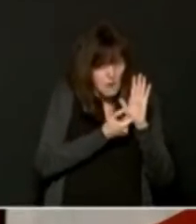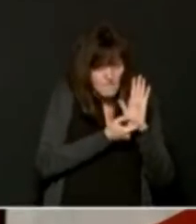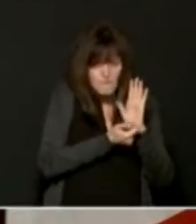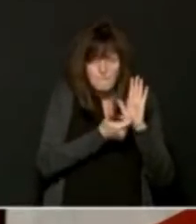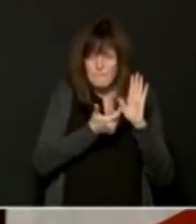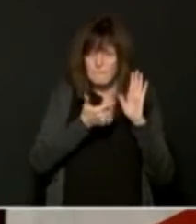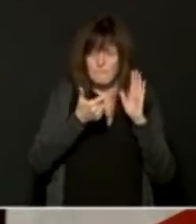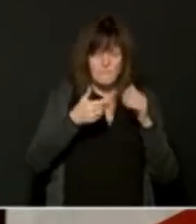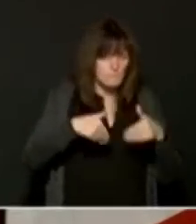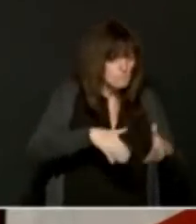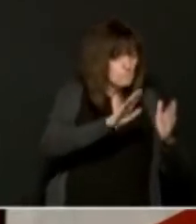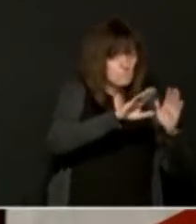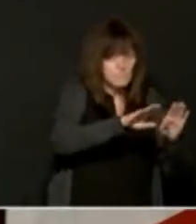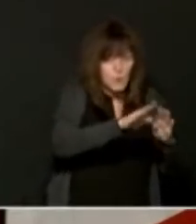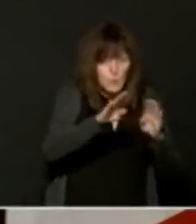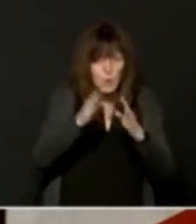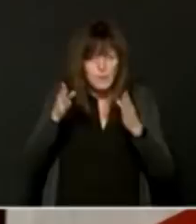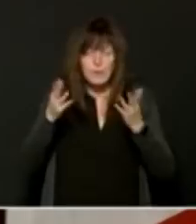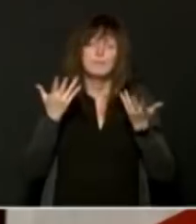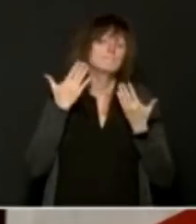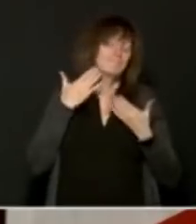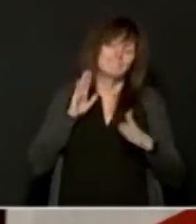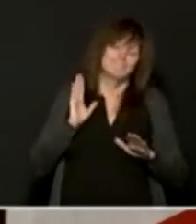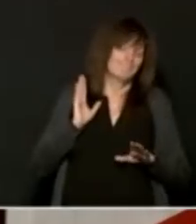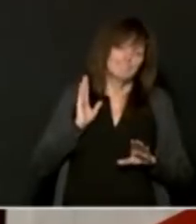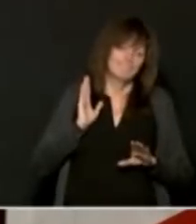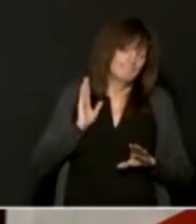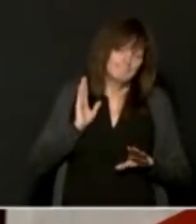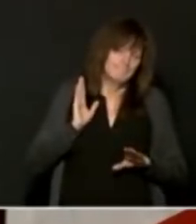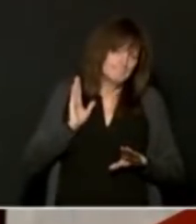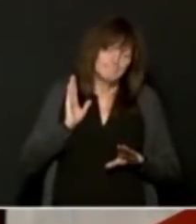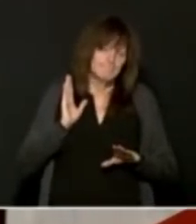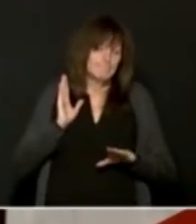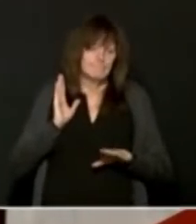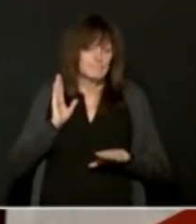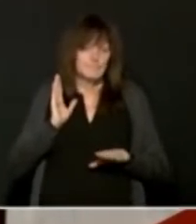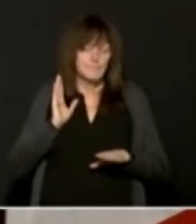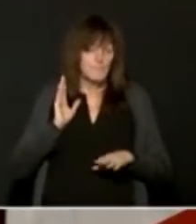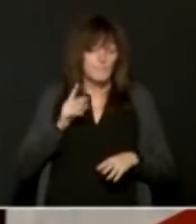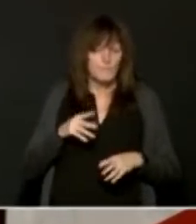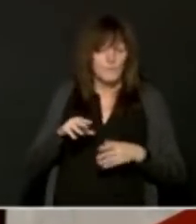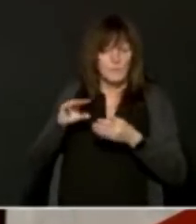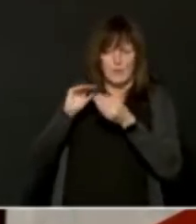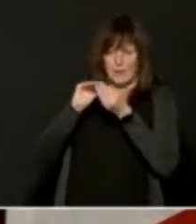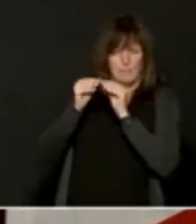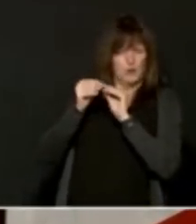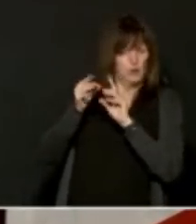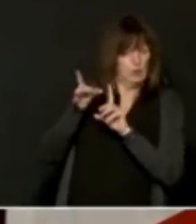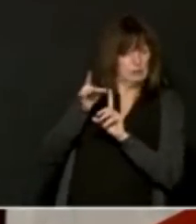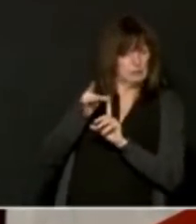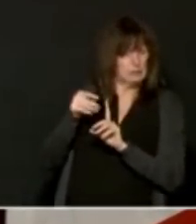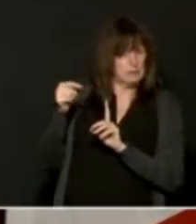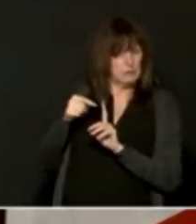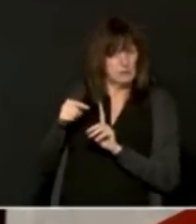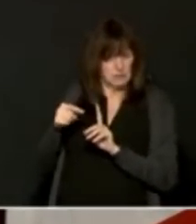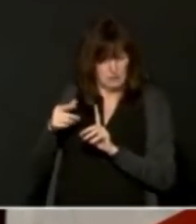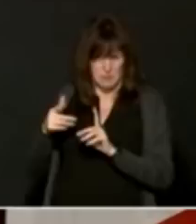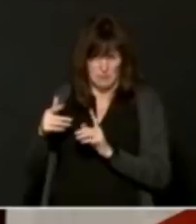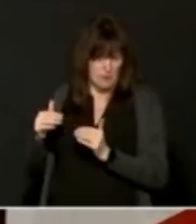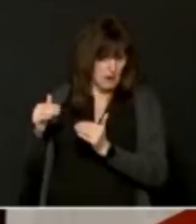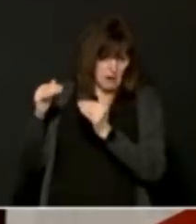We don't know yet, of course, but I would say that given the number of cases is so high still, the number of hospitalizations and